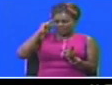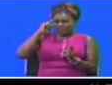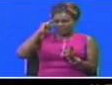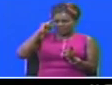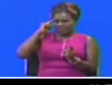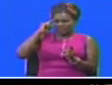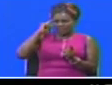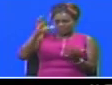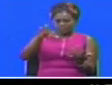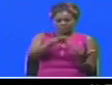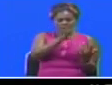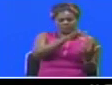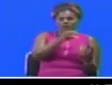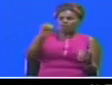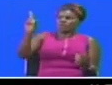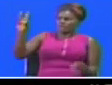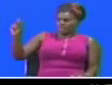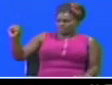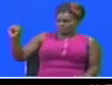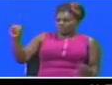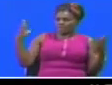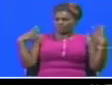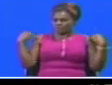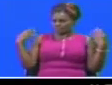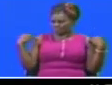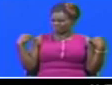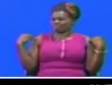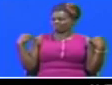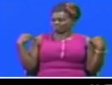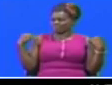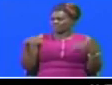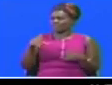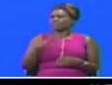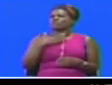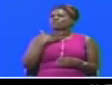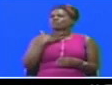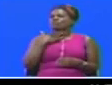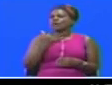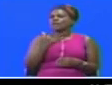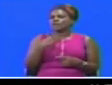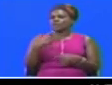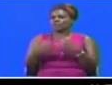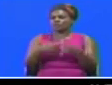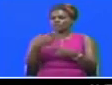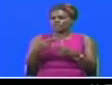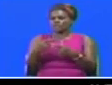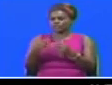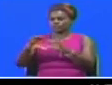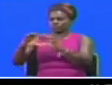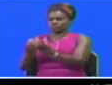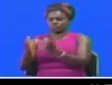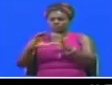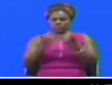the various nominations that ODM has been going through, perhaps that is why they wanted to have this process staggered and done